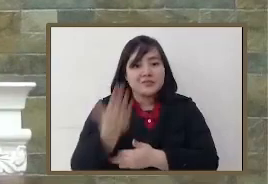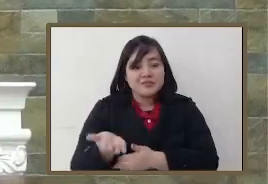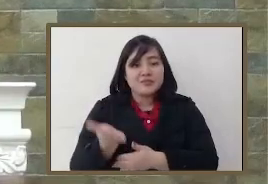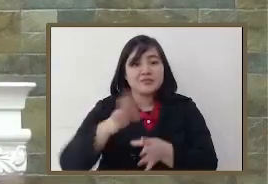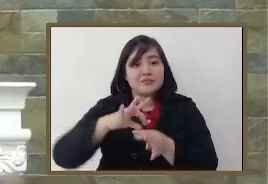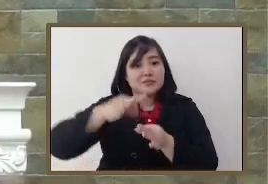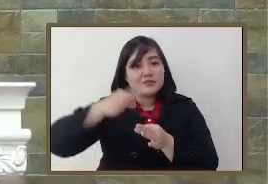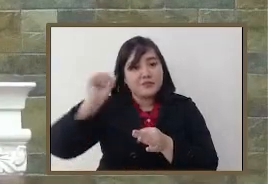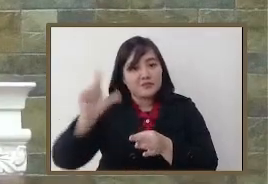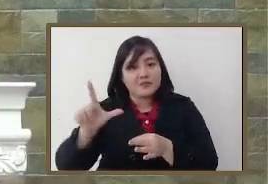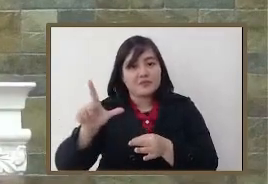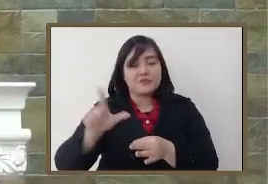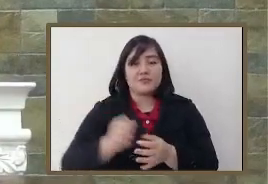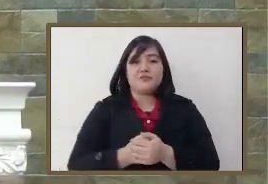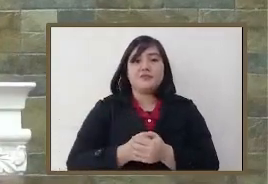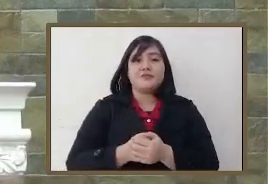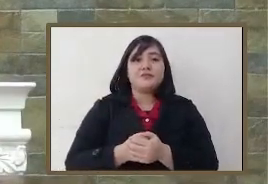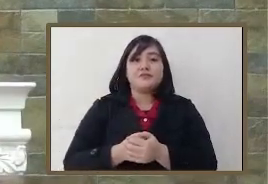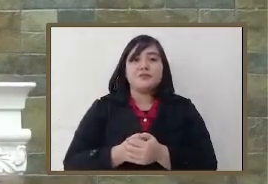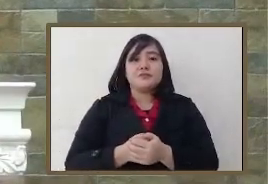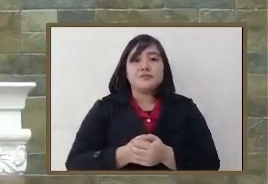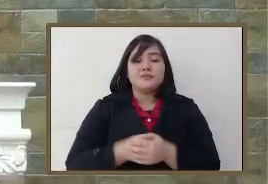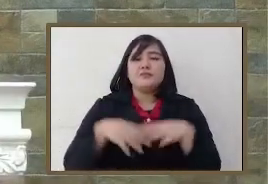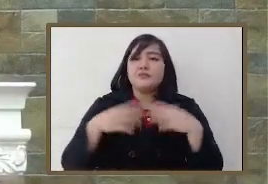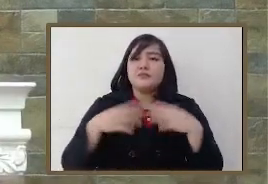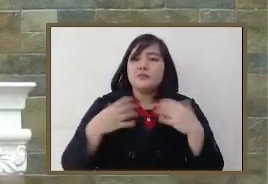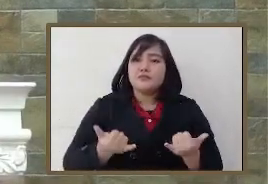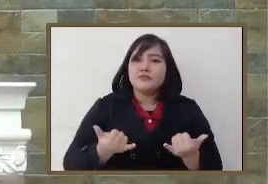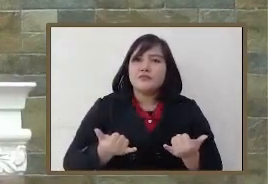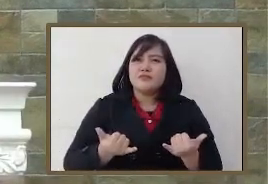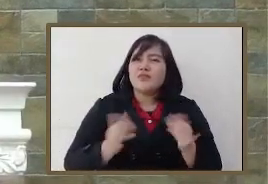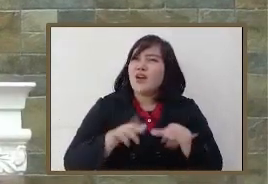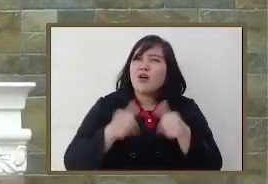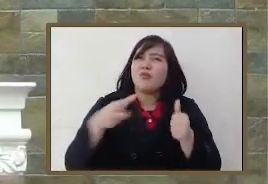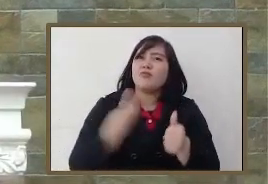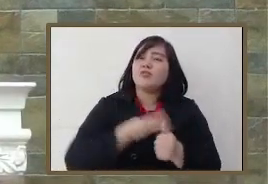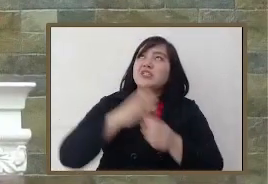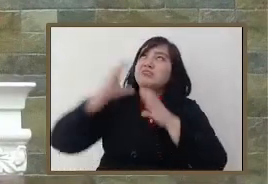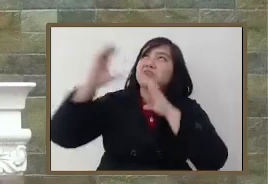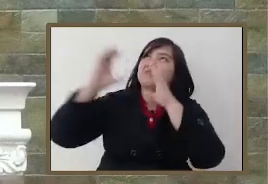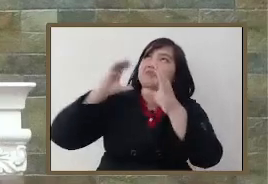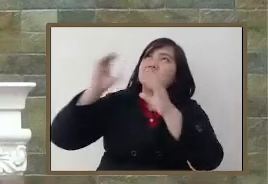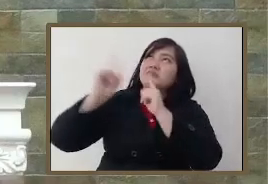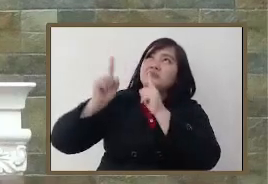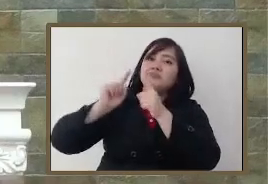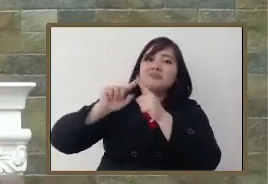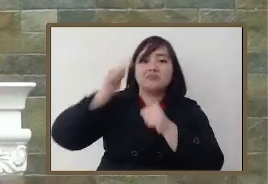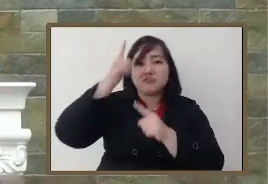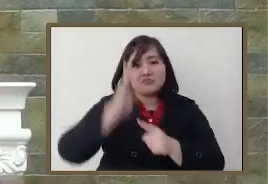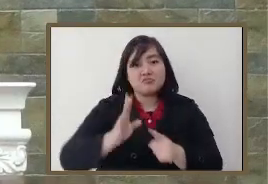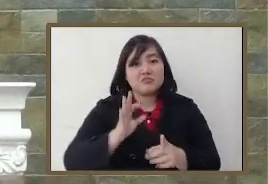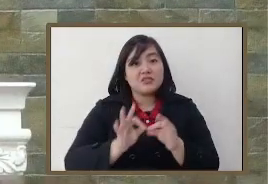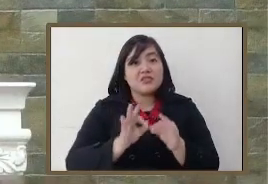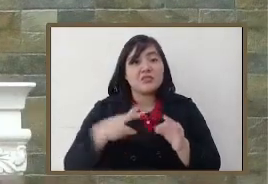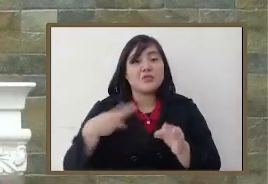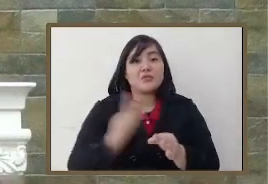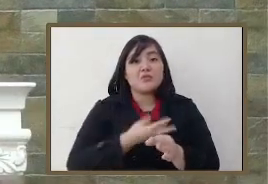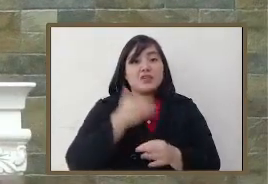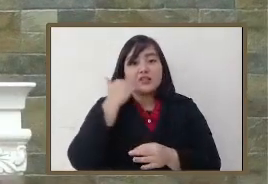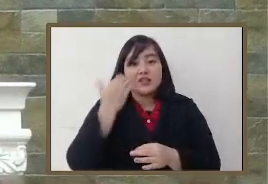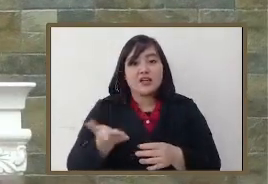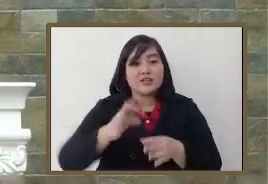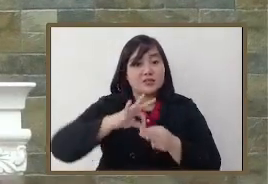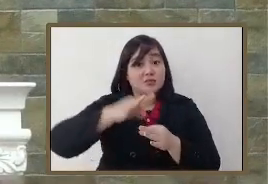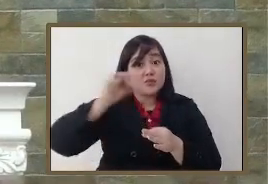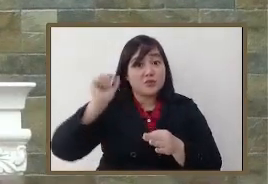Dead po tayo spiritually. Paano tayo may kipag-communicate sa Diyos kung dead tayo spiritually? You see that?